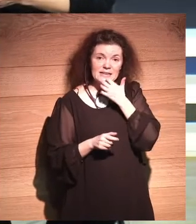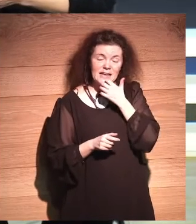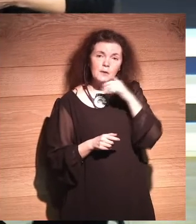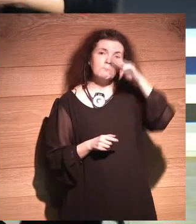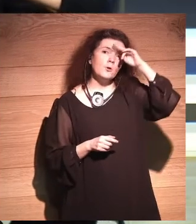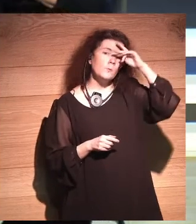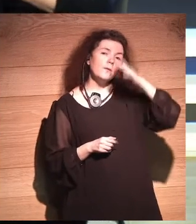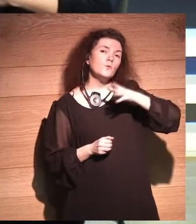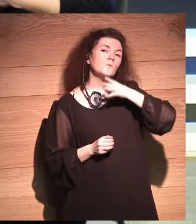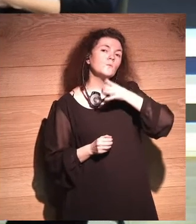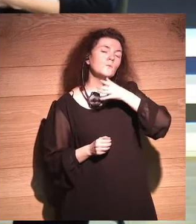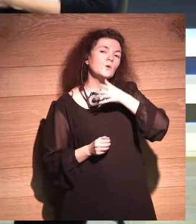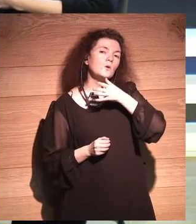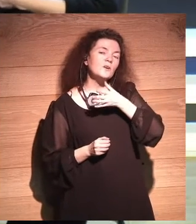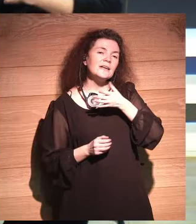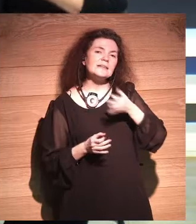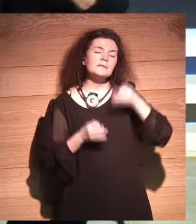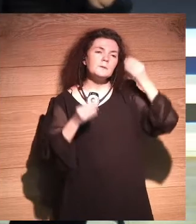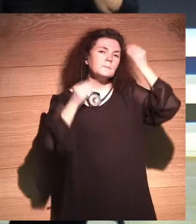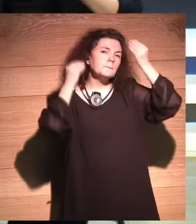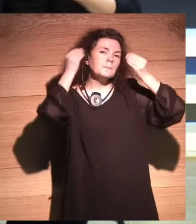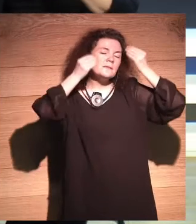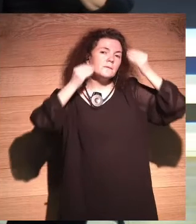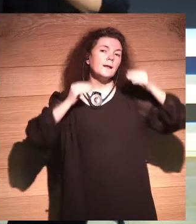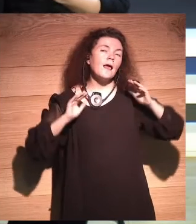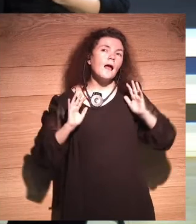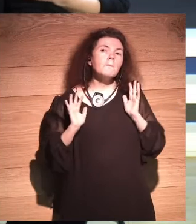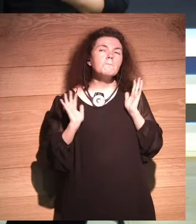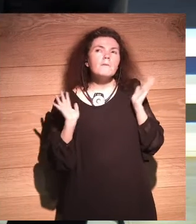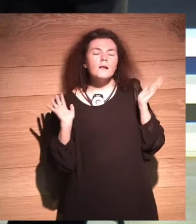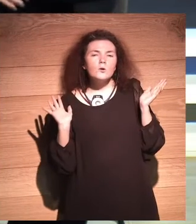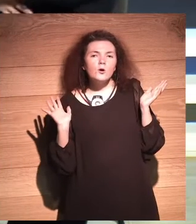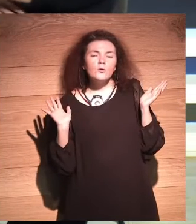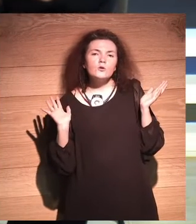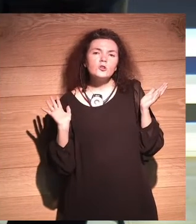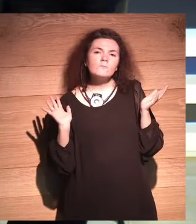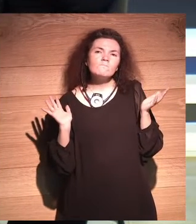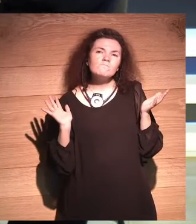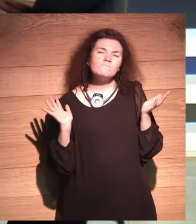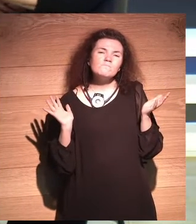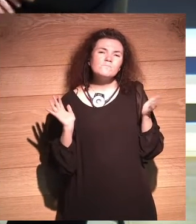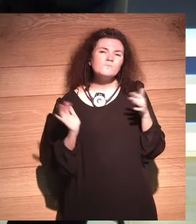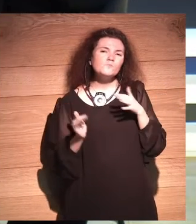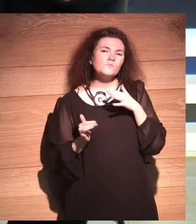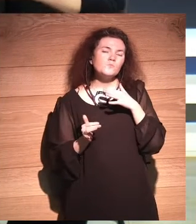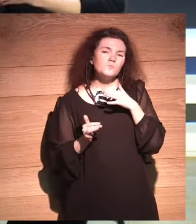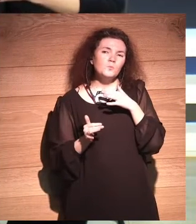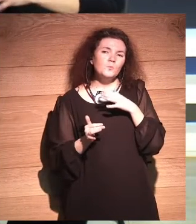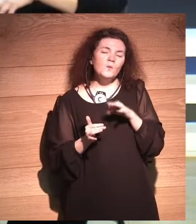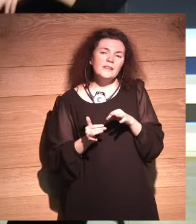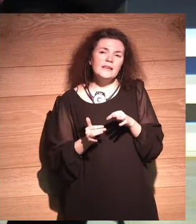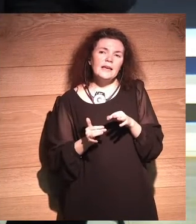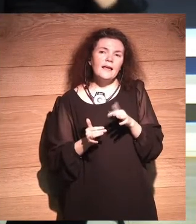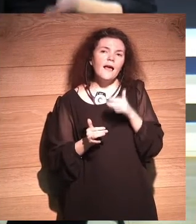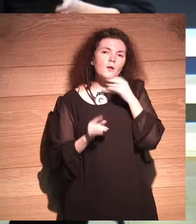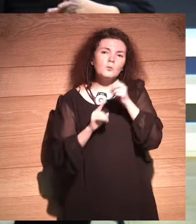or their community and would be very self-interested. So they very intentionally created mixes of people across